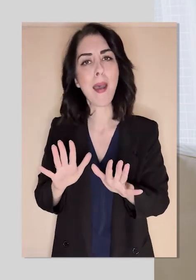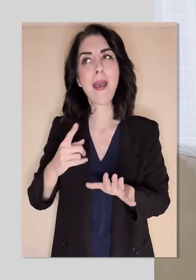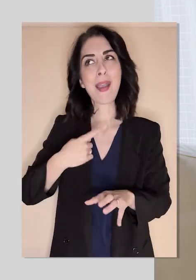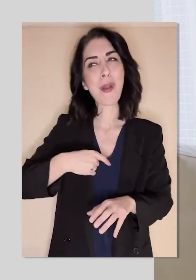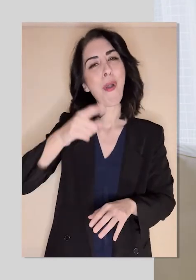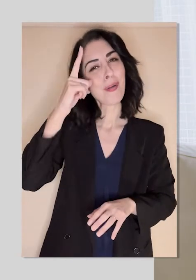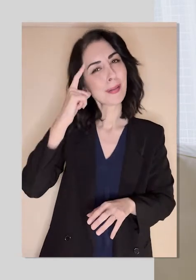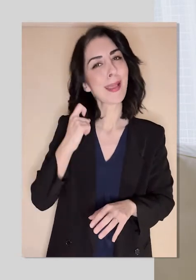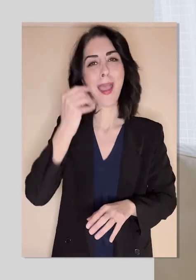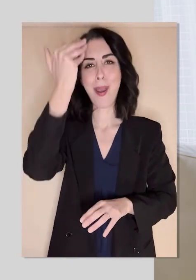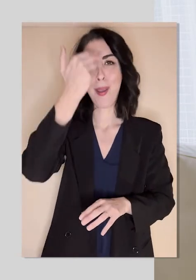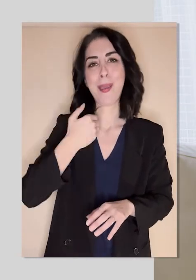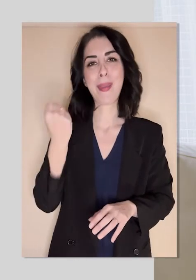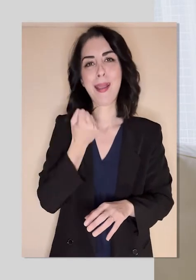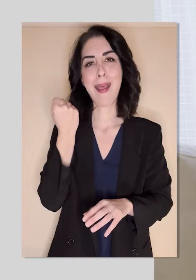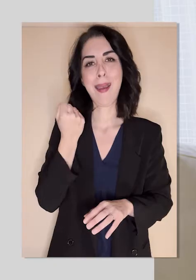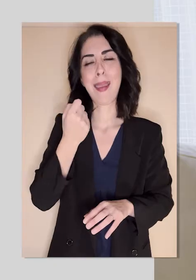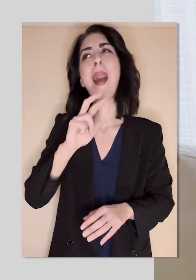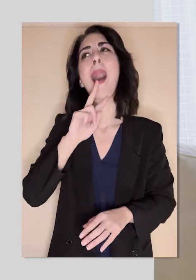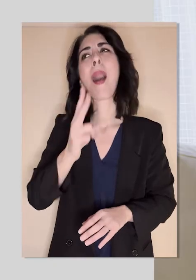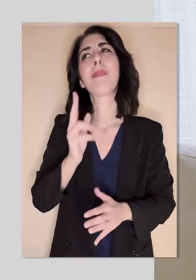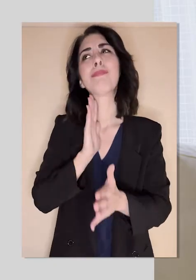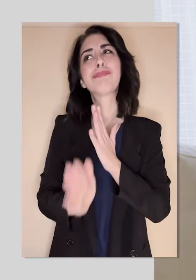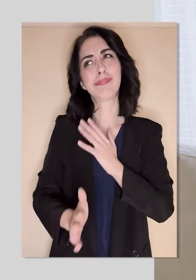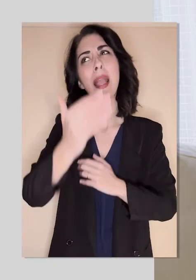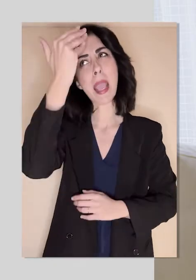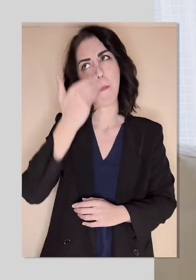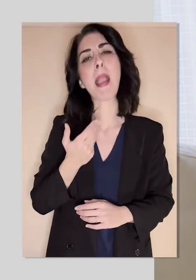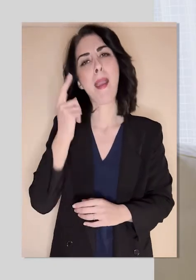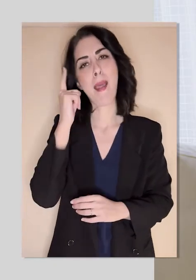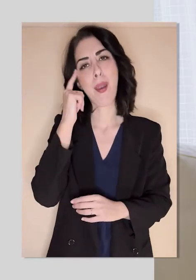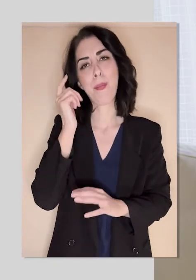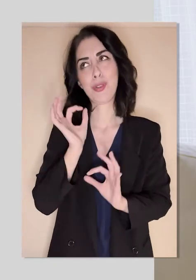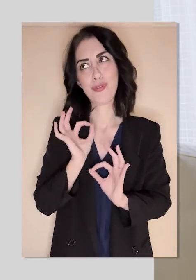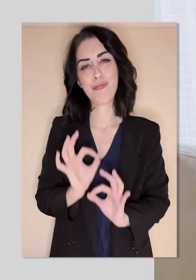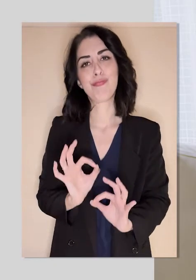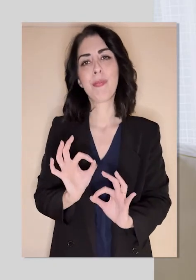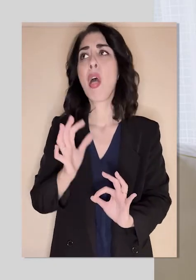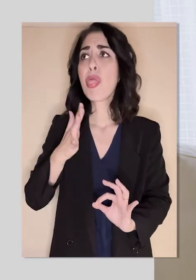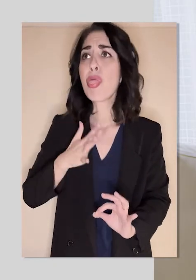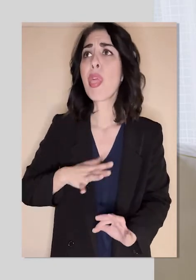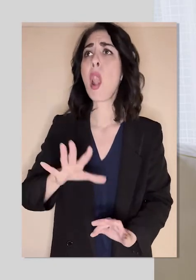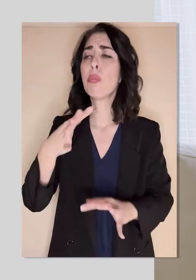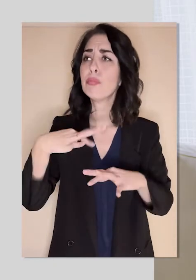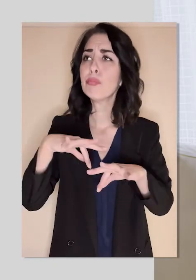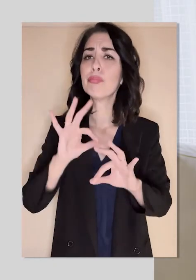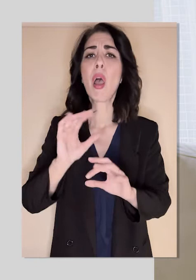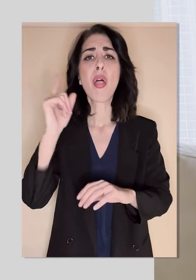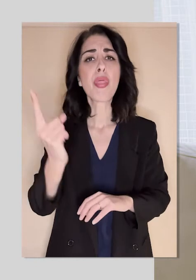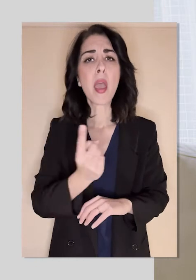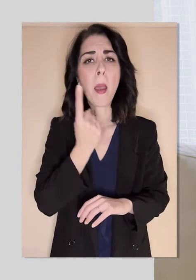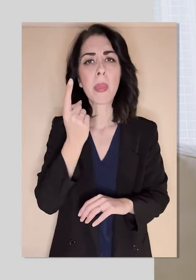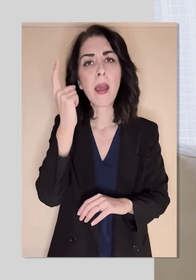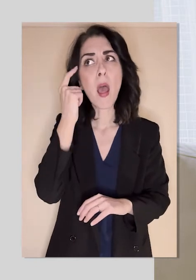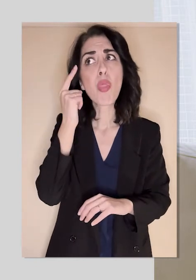it's migraine, I can tell them, I think it's migraine. I would like to treat you and see how you do. And if you don't